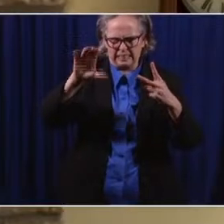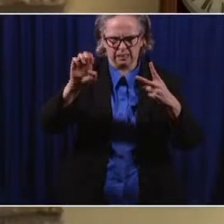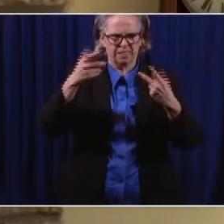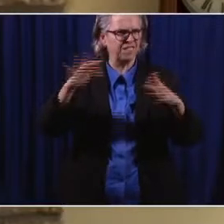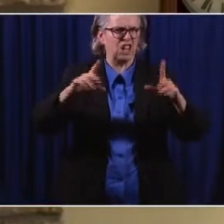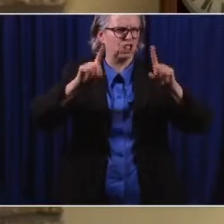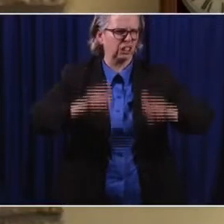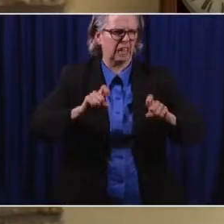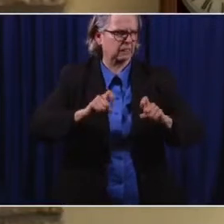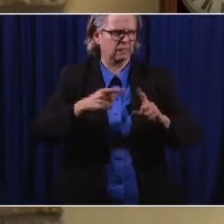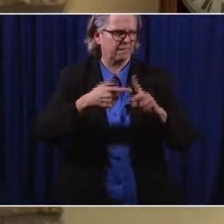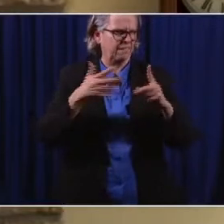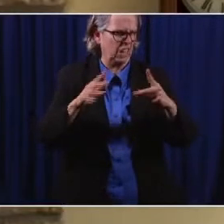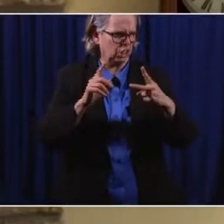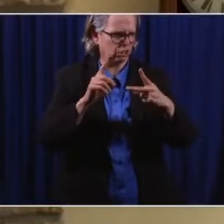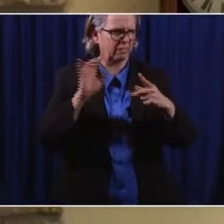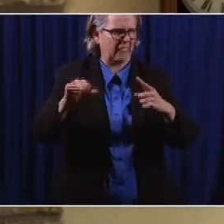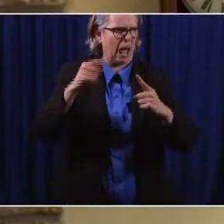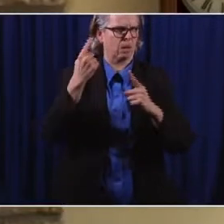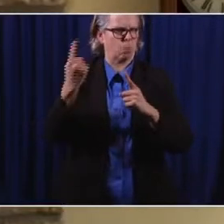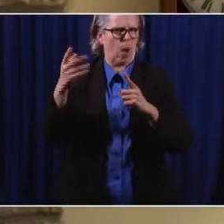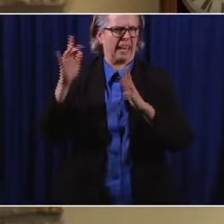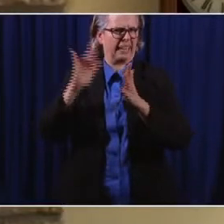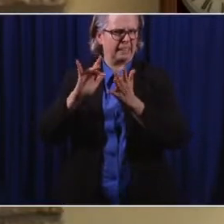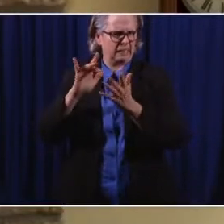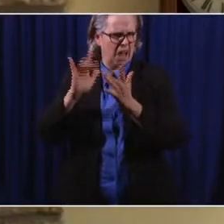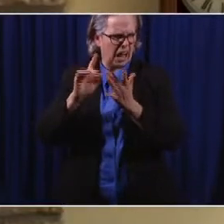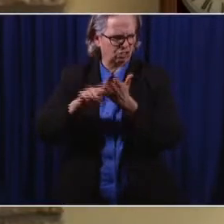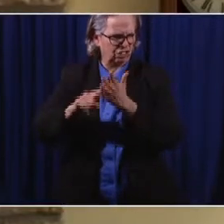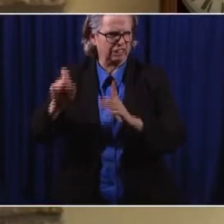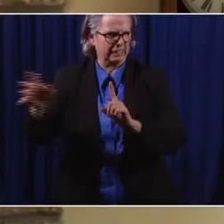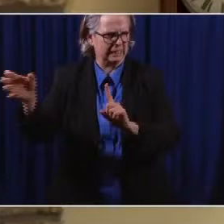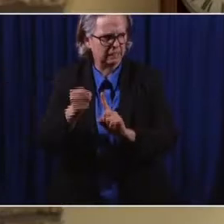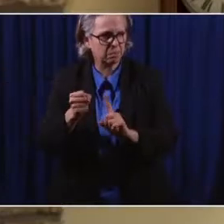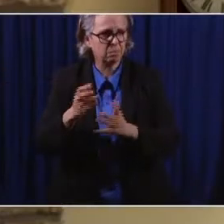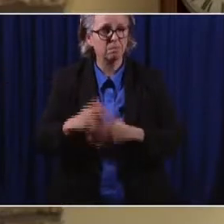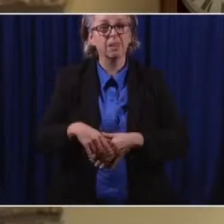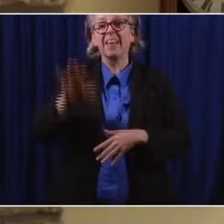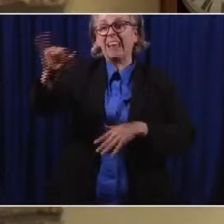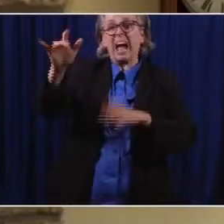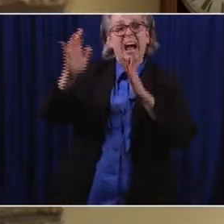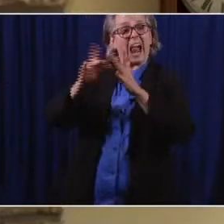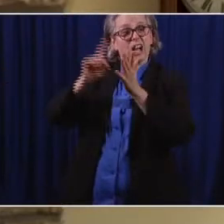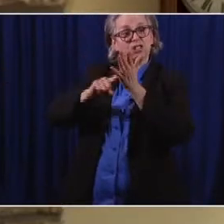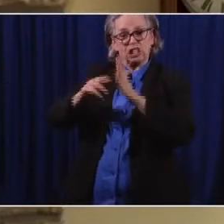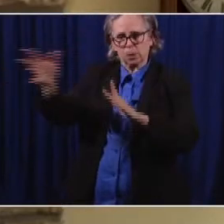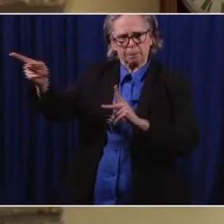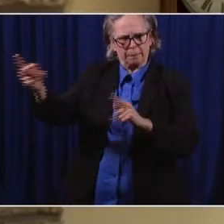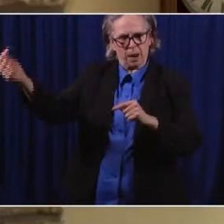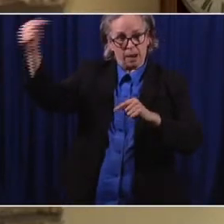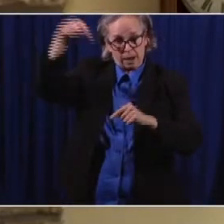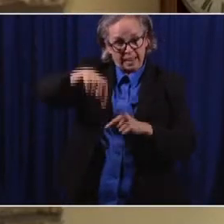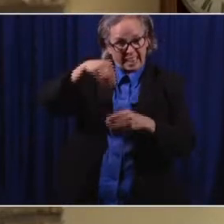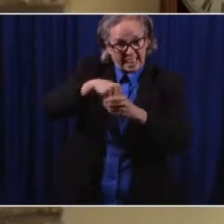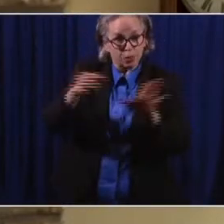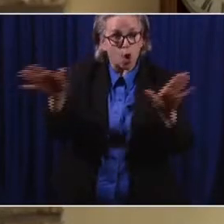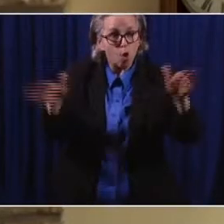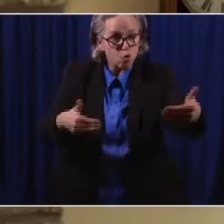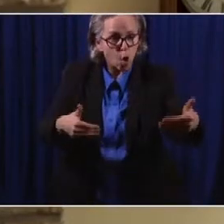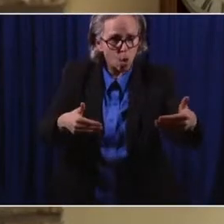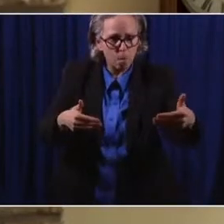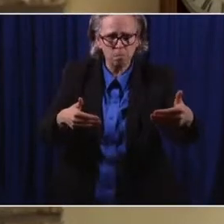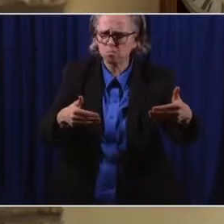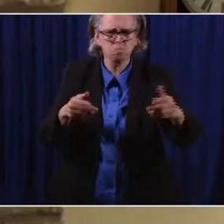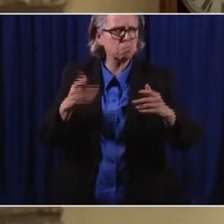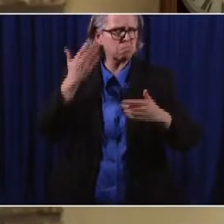as contact tracing within that room, I don't know that there was anything, that should